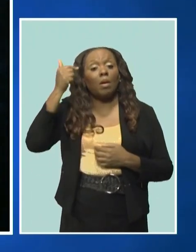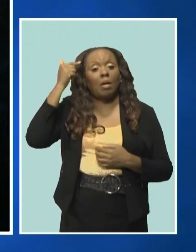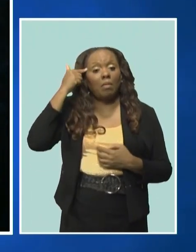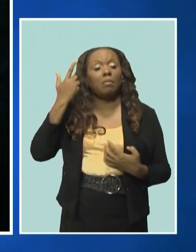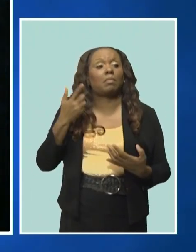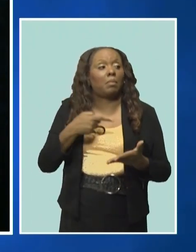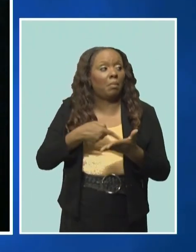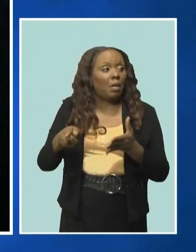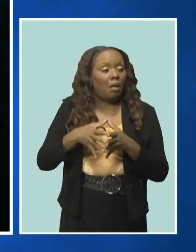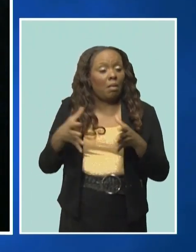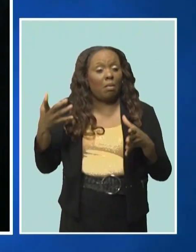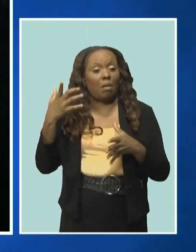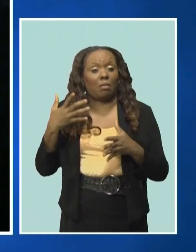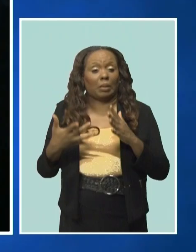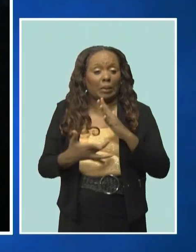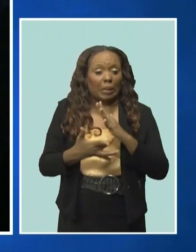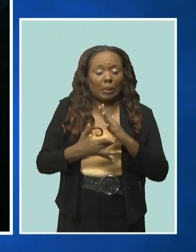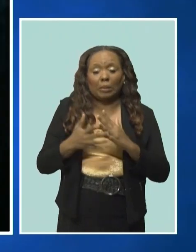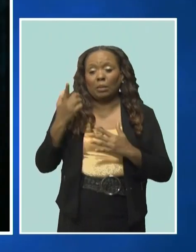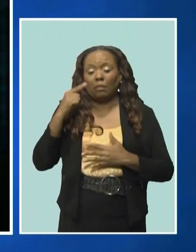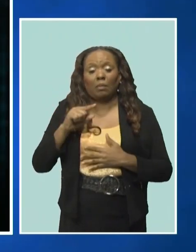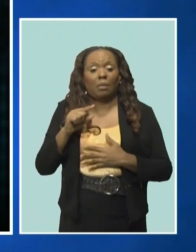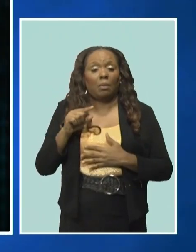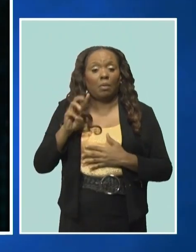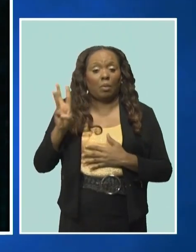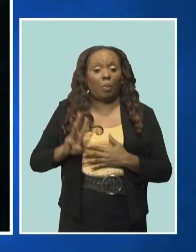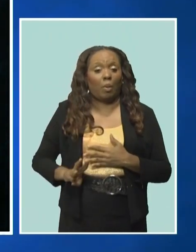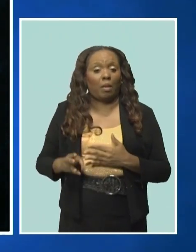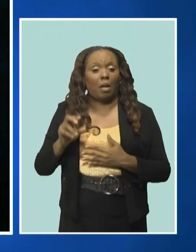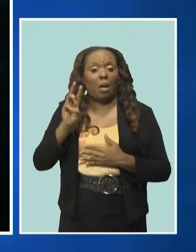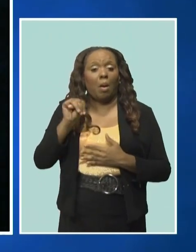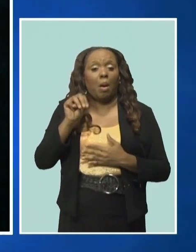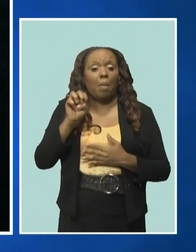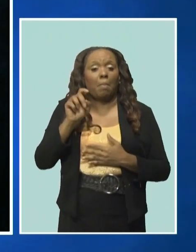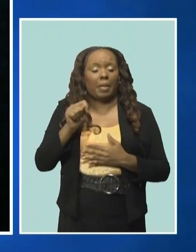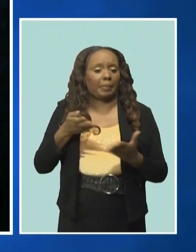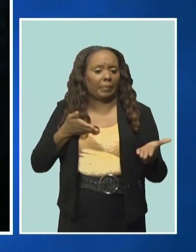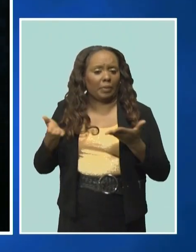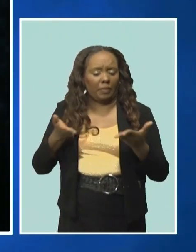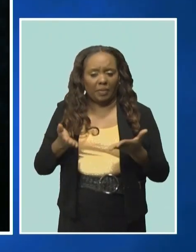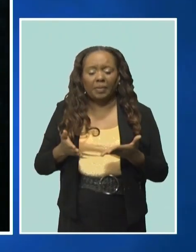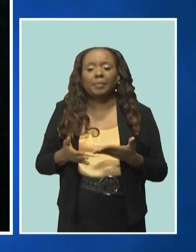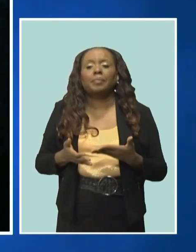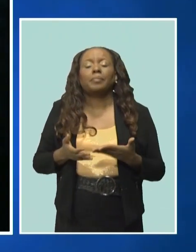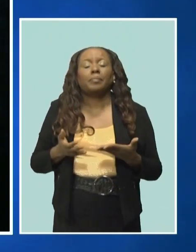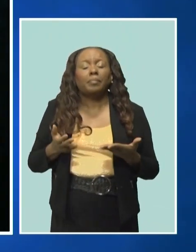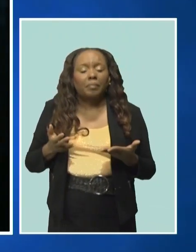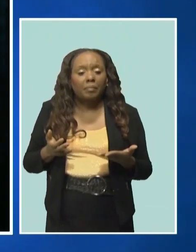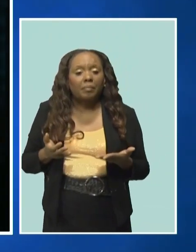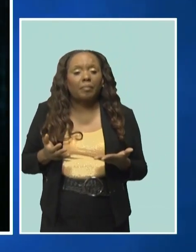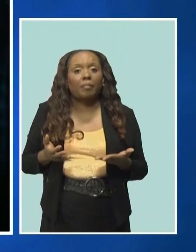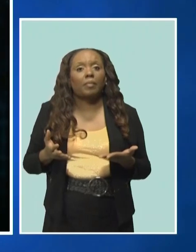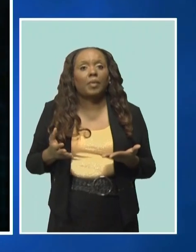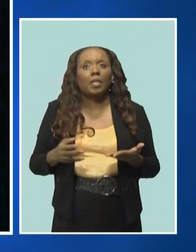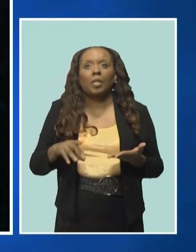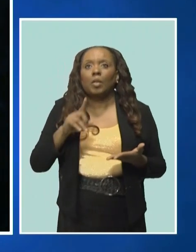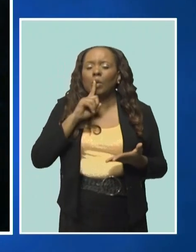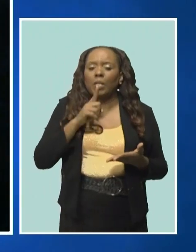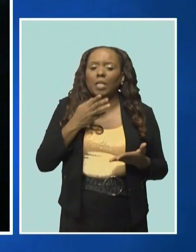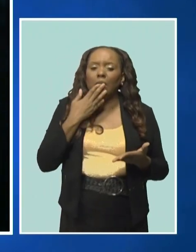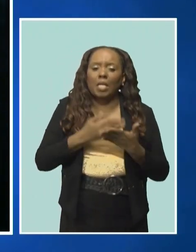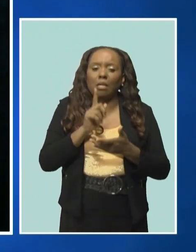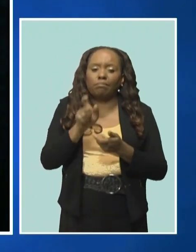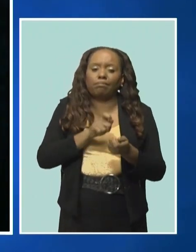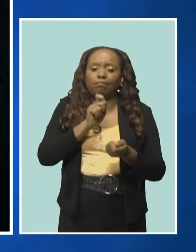the technology of the Barbados Met Services, and this has shown in the accuracy of their predictions, in